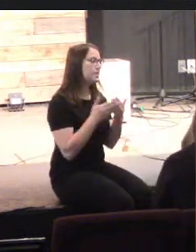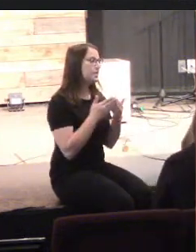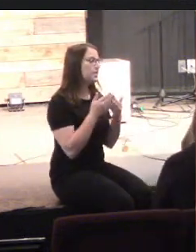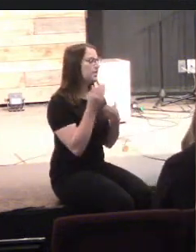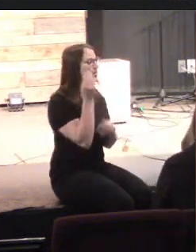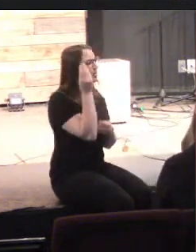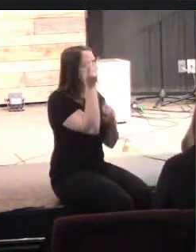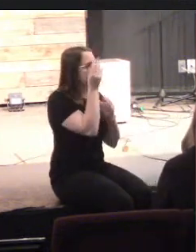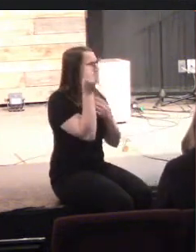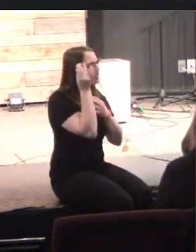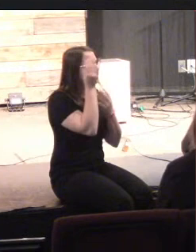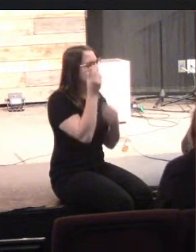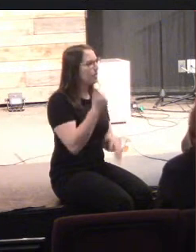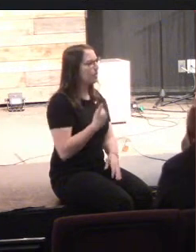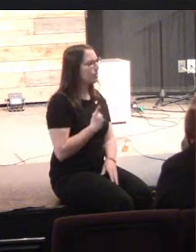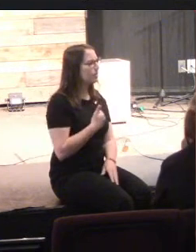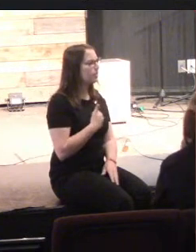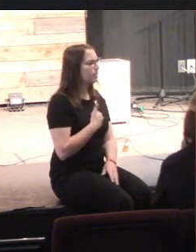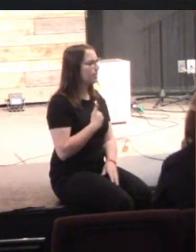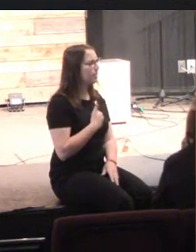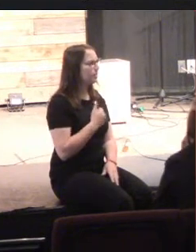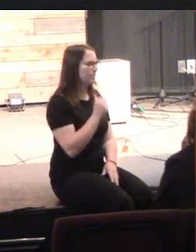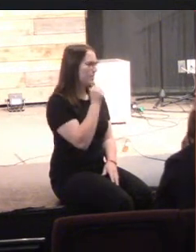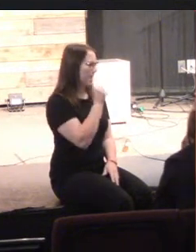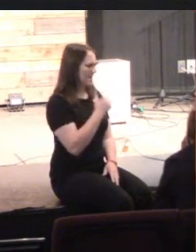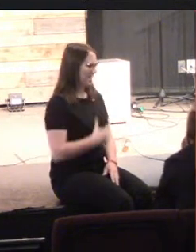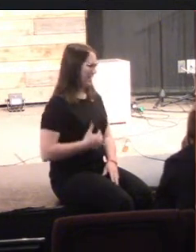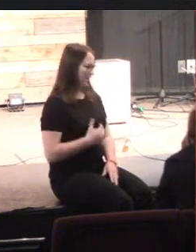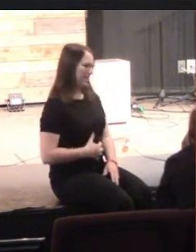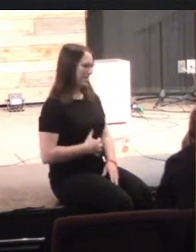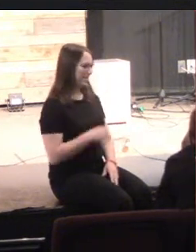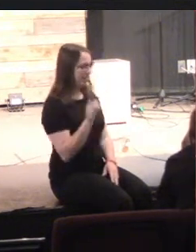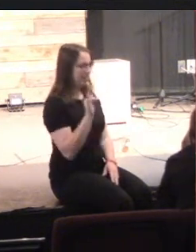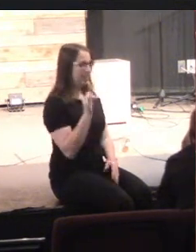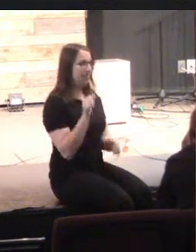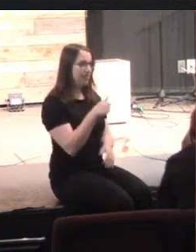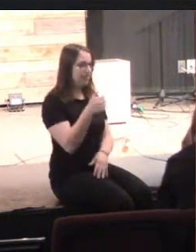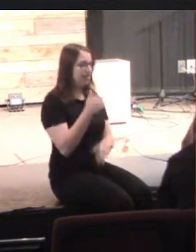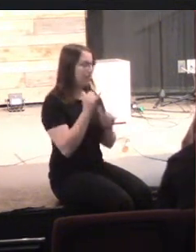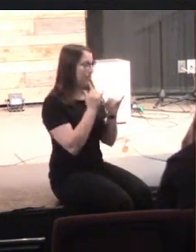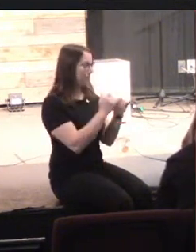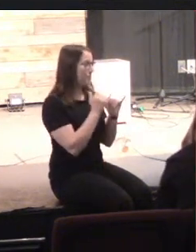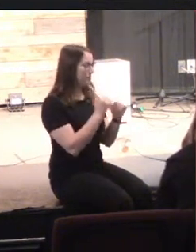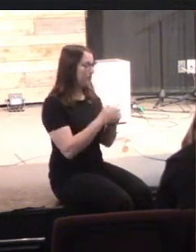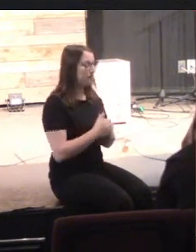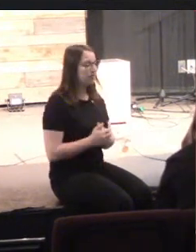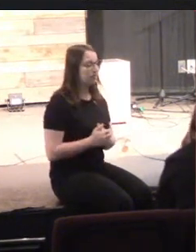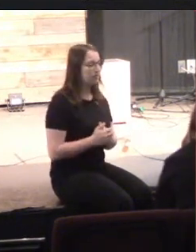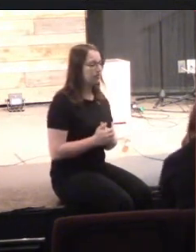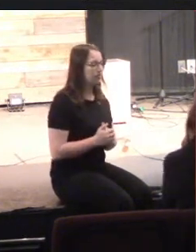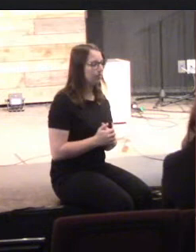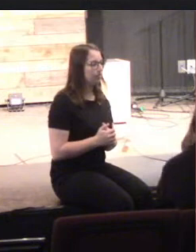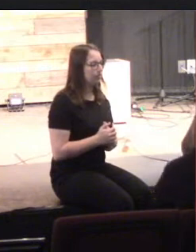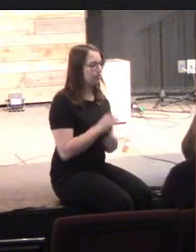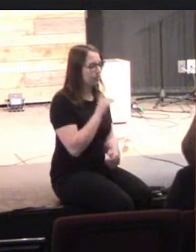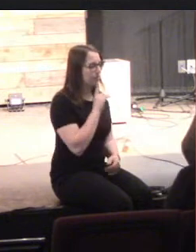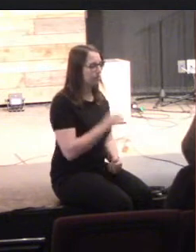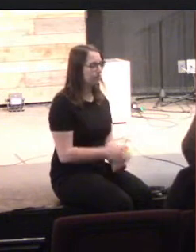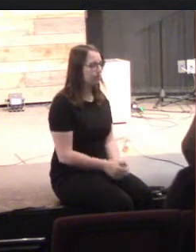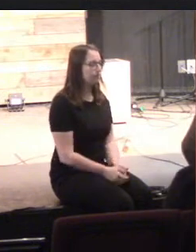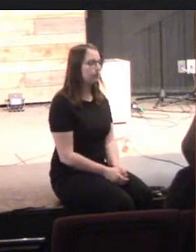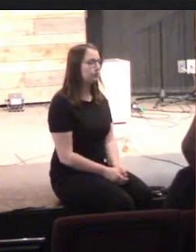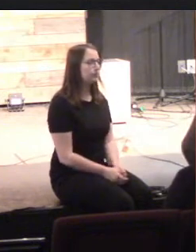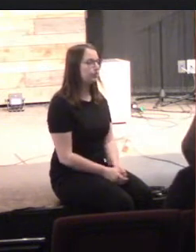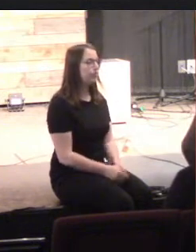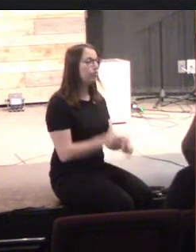as not being as disgusting as the other person, but it really isn't true. And thank you, Vince. Just incredible. When